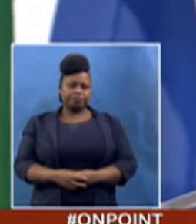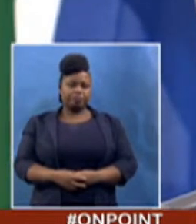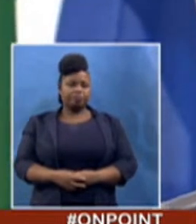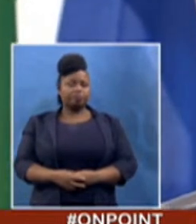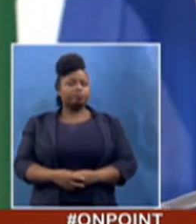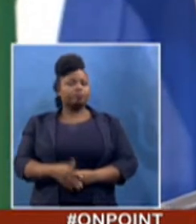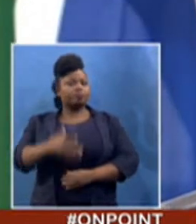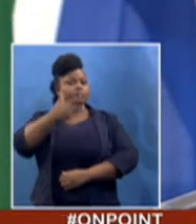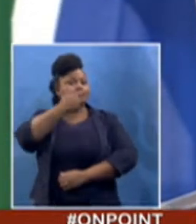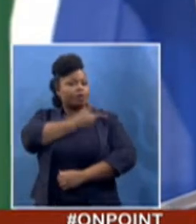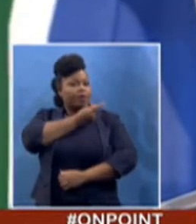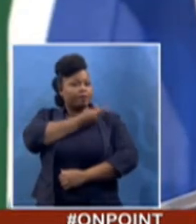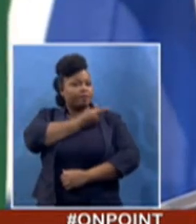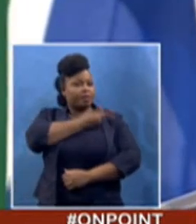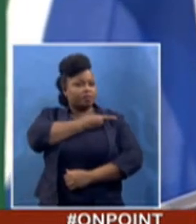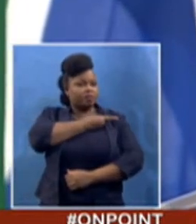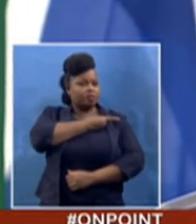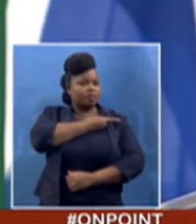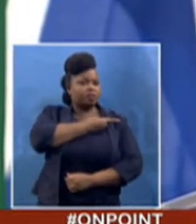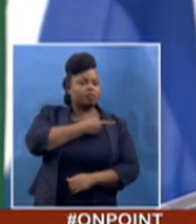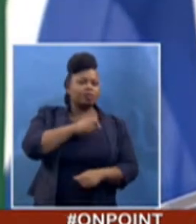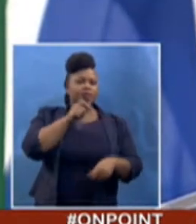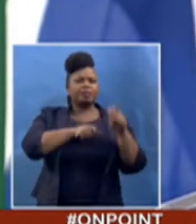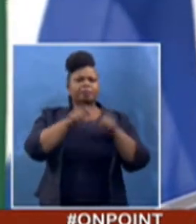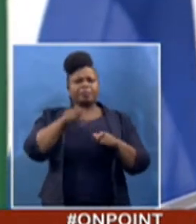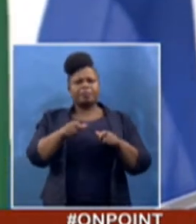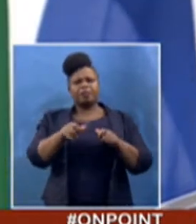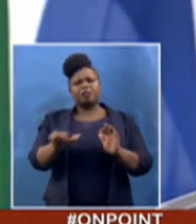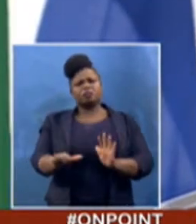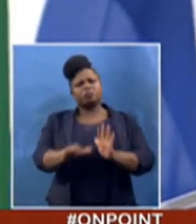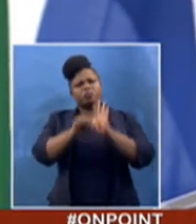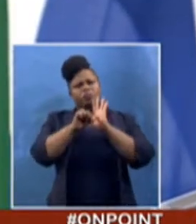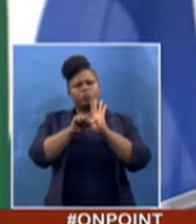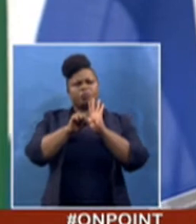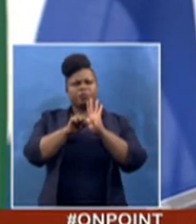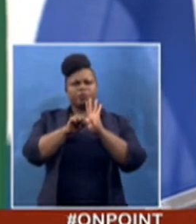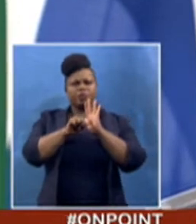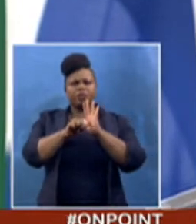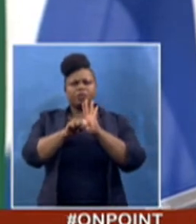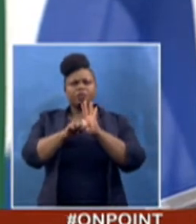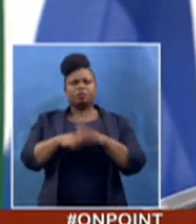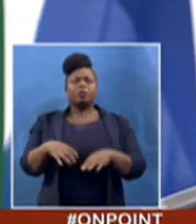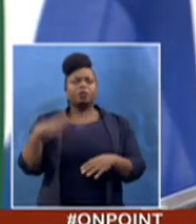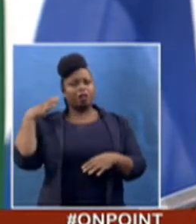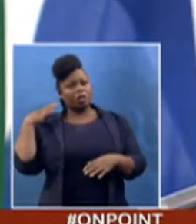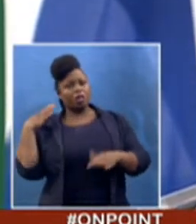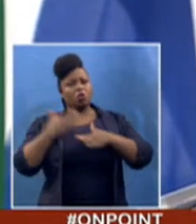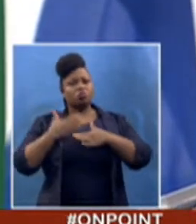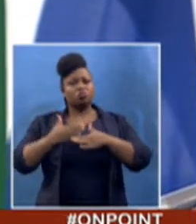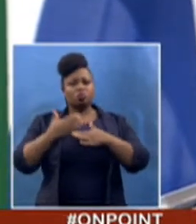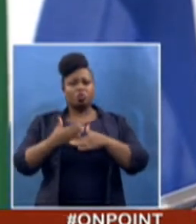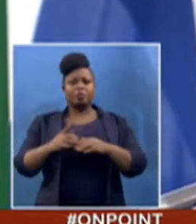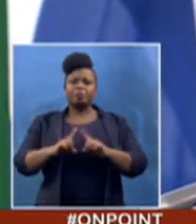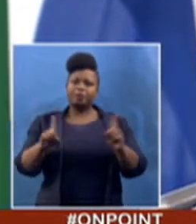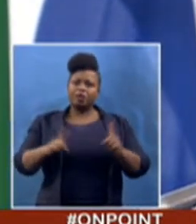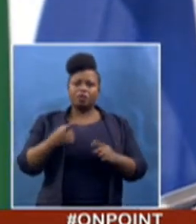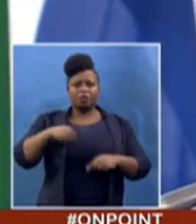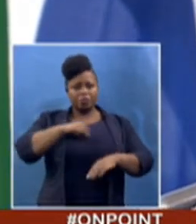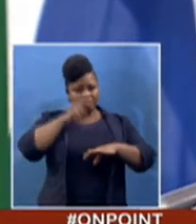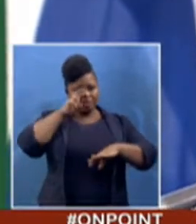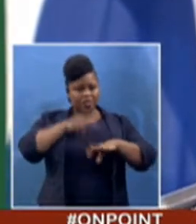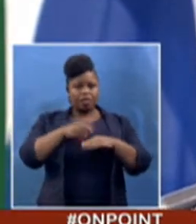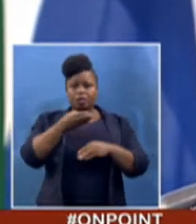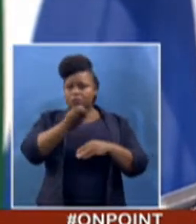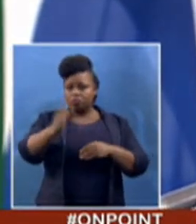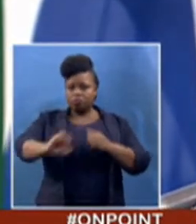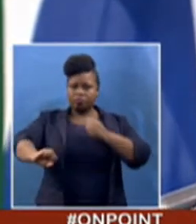Vaccinating our people is a massive undertaking that will need the support and